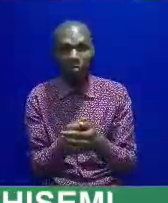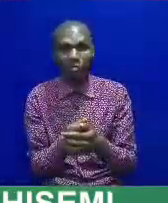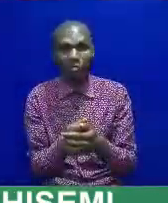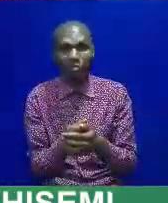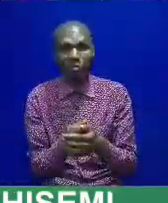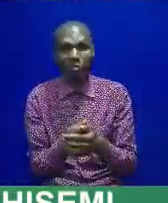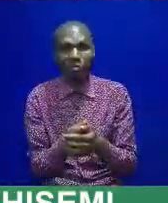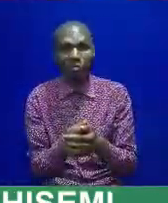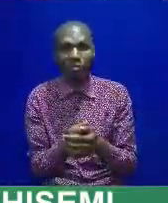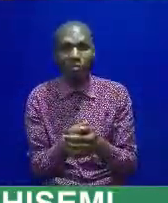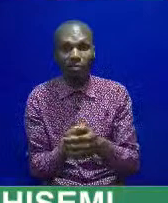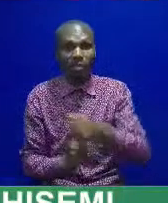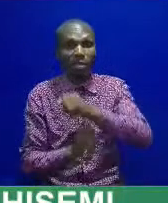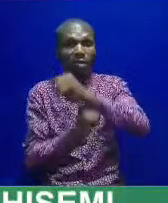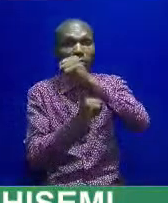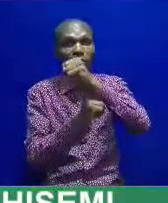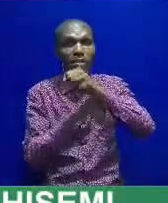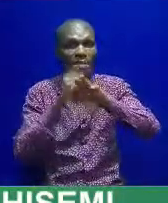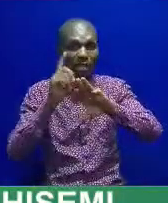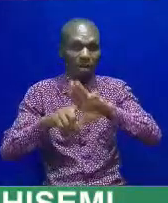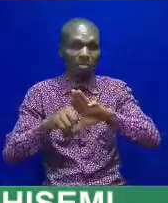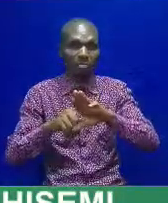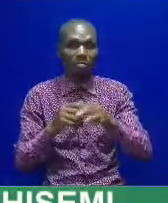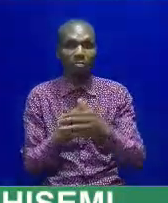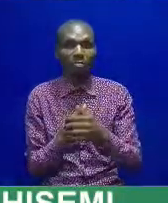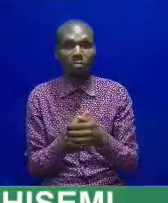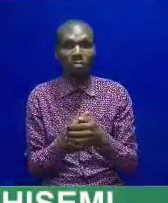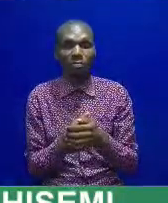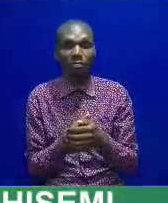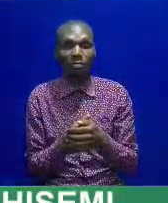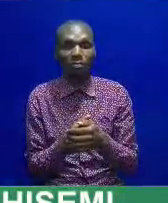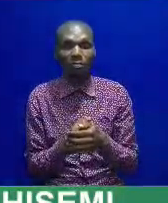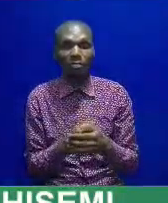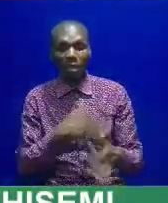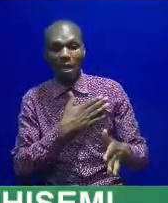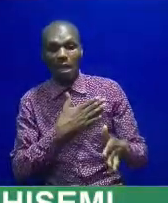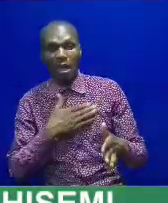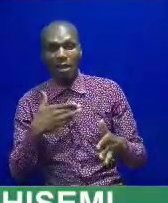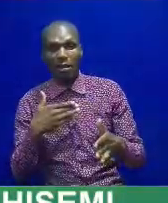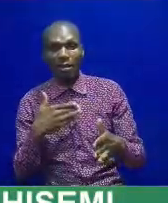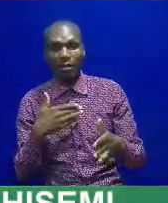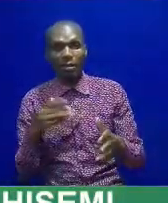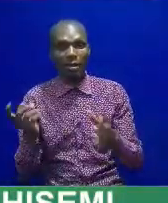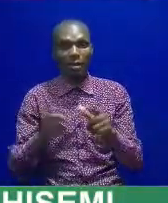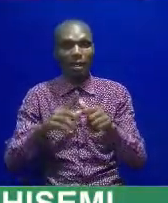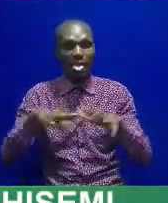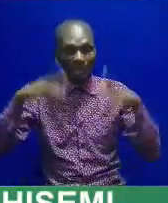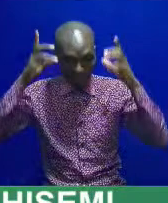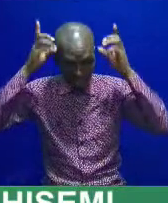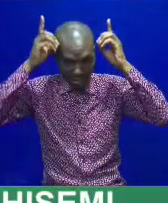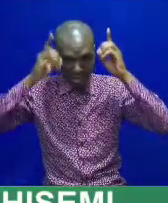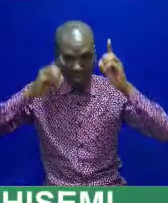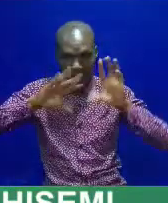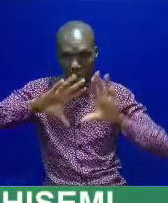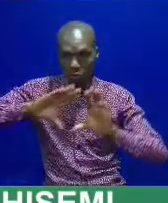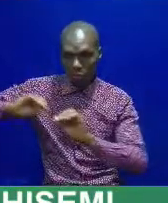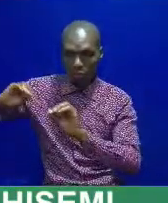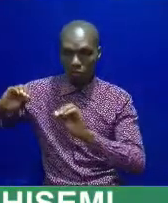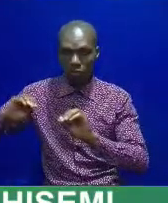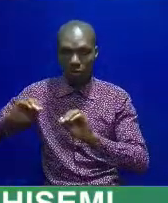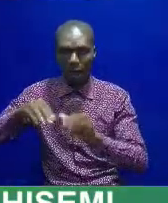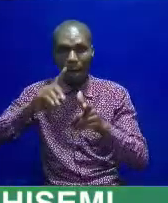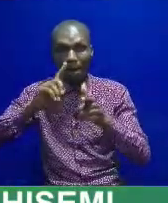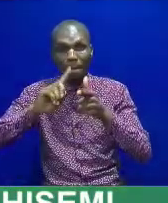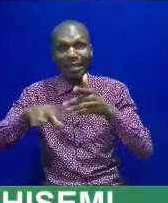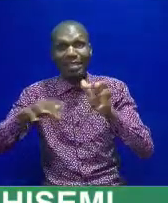other scholarship opportunities and they opted to go the other side. But now that there